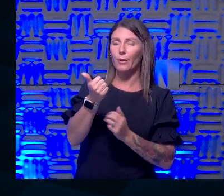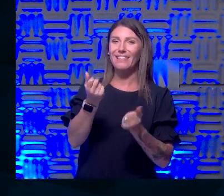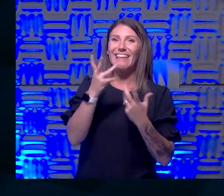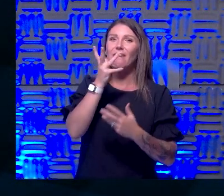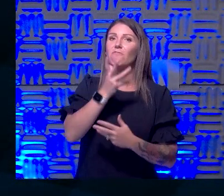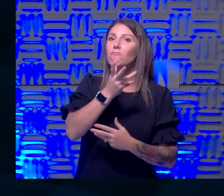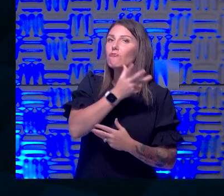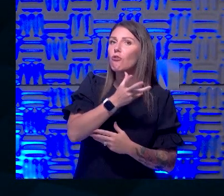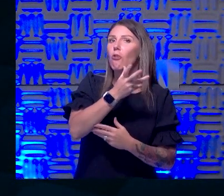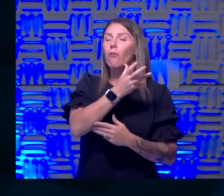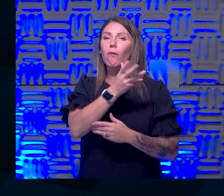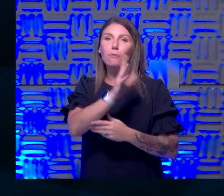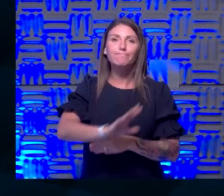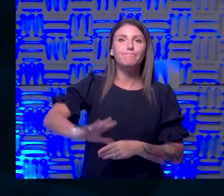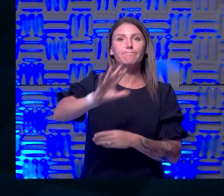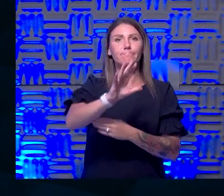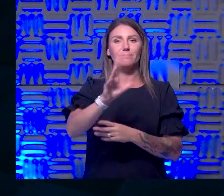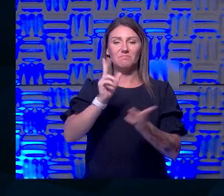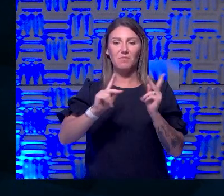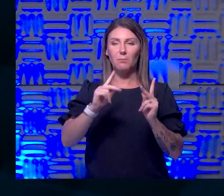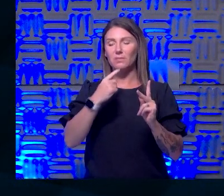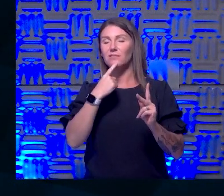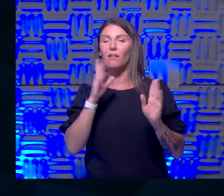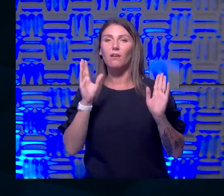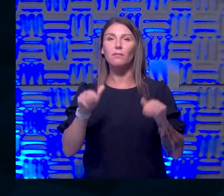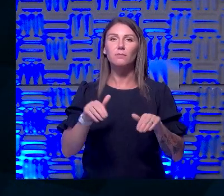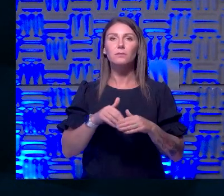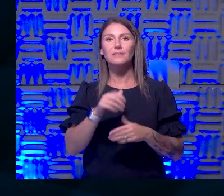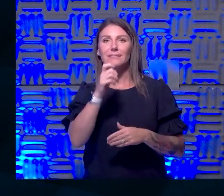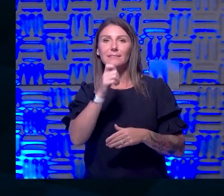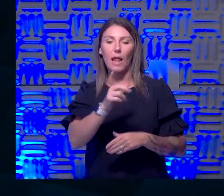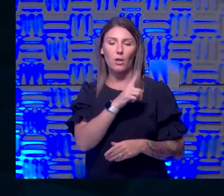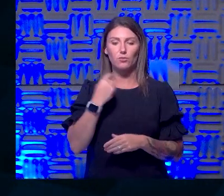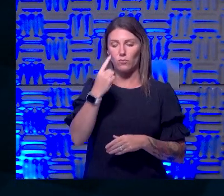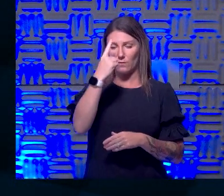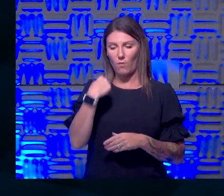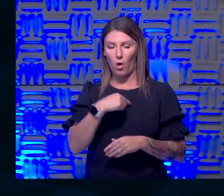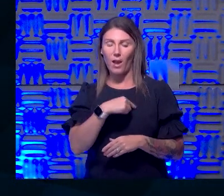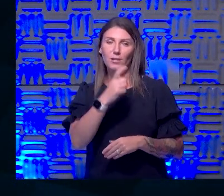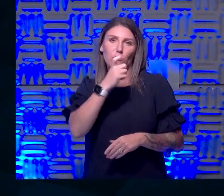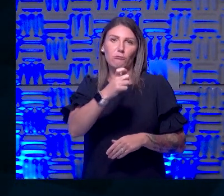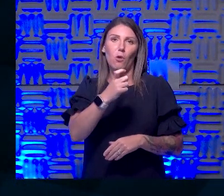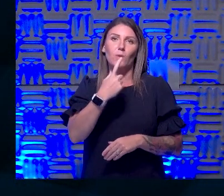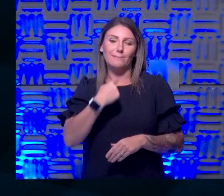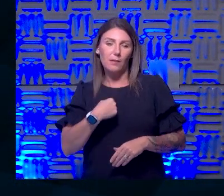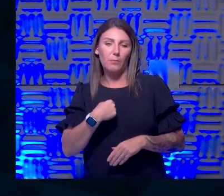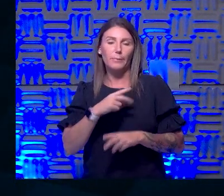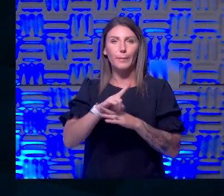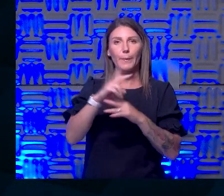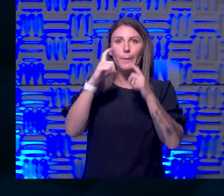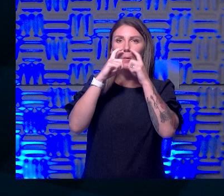even frontier areas, people say this is not a risk to us, so don't tell us to wear a mask because